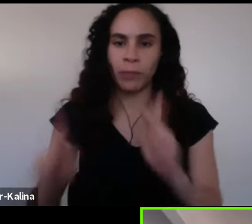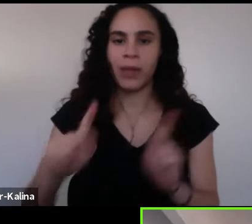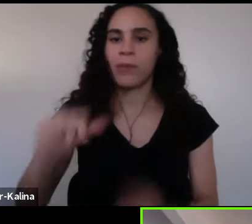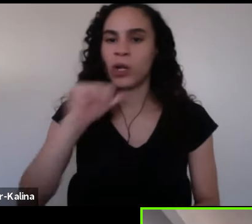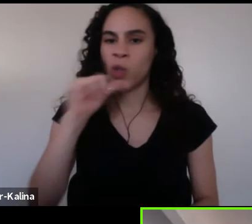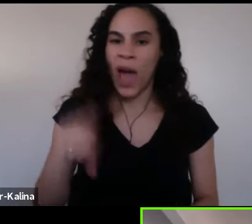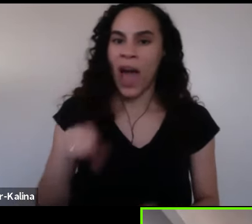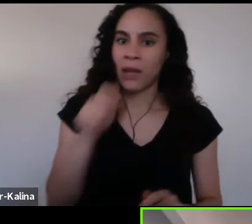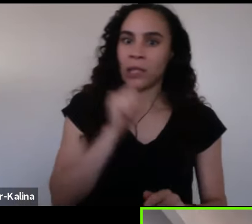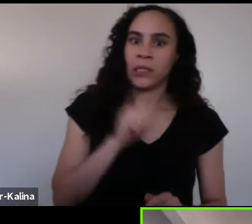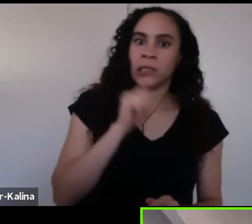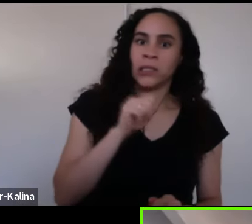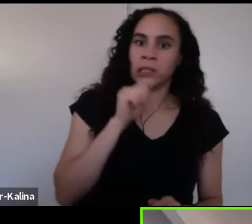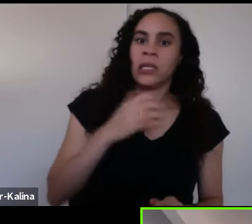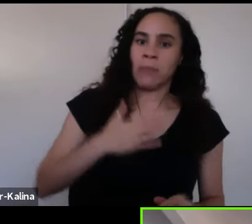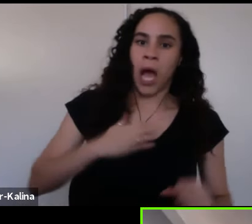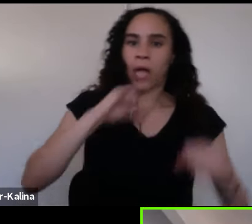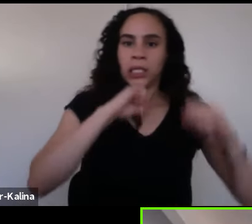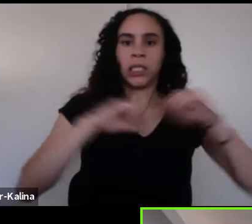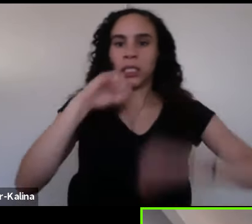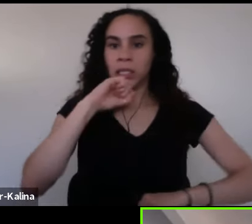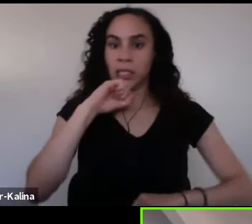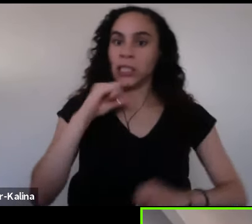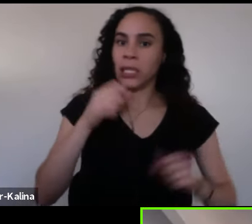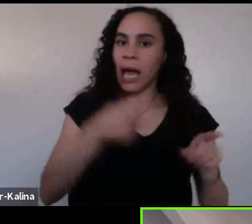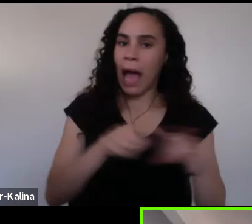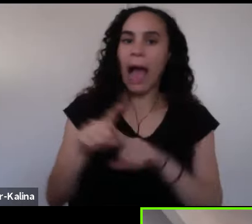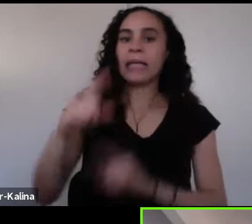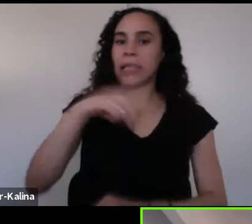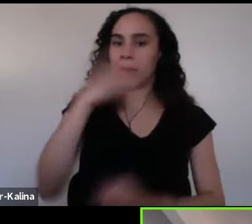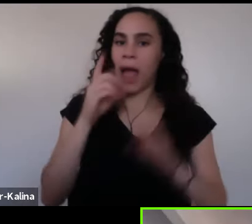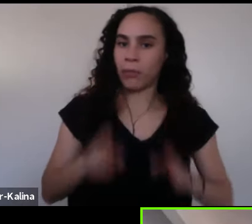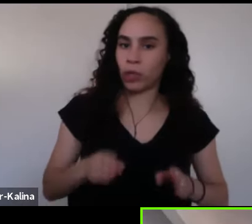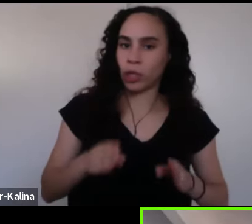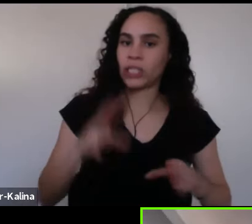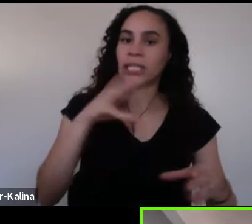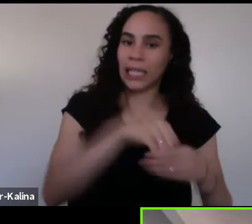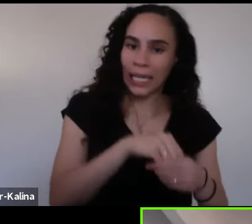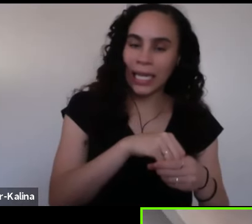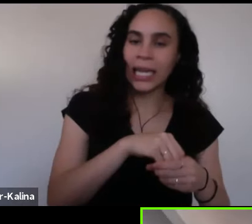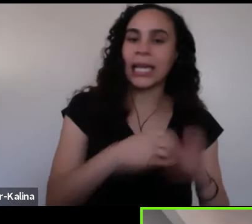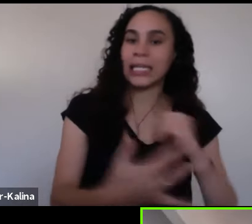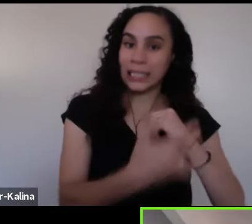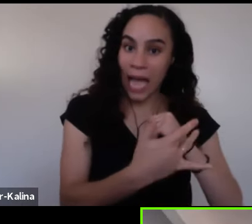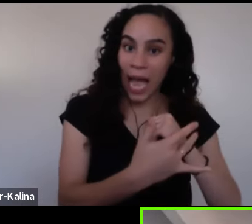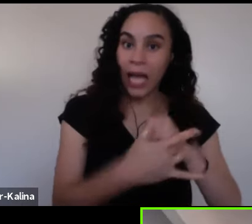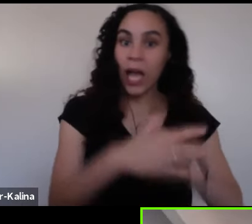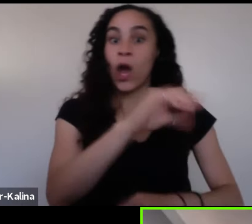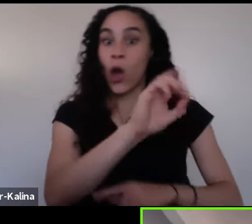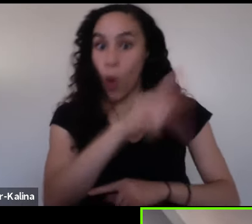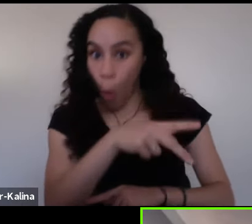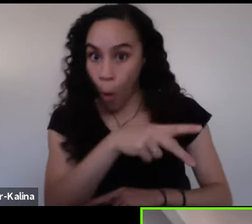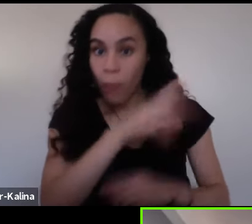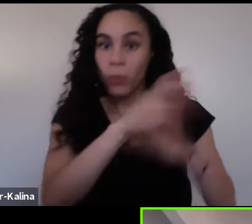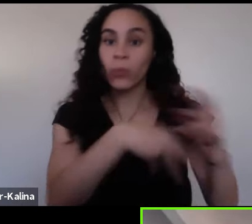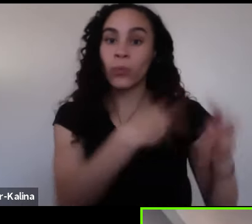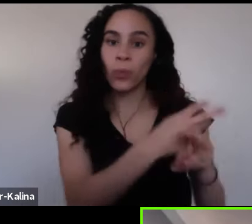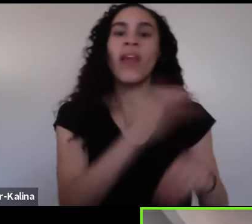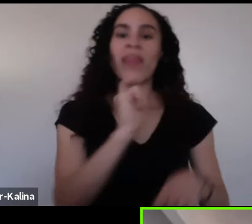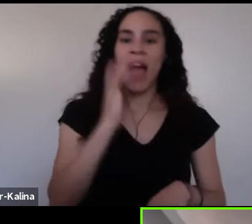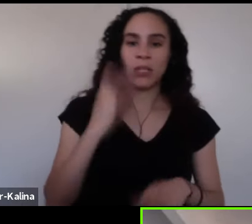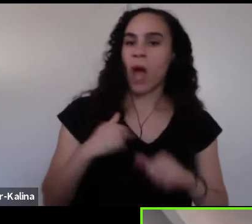As a Black person in tech and Black person in corp. And so that's why I've stuck with them, and I'm